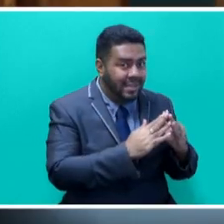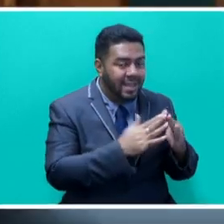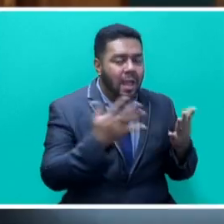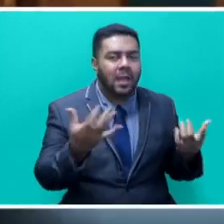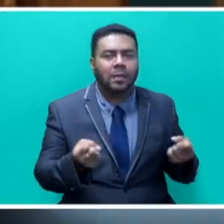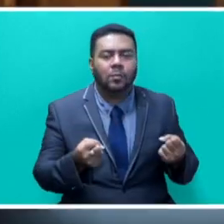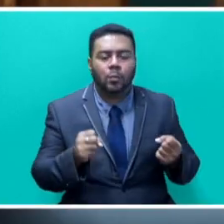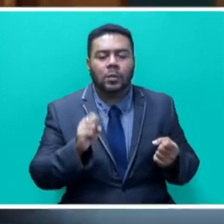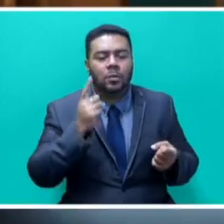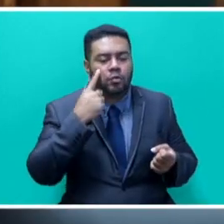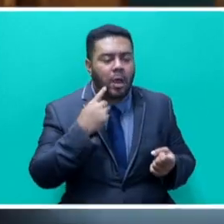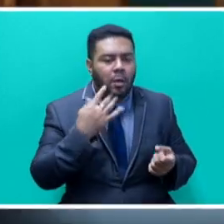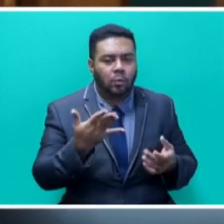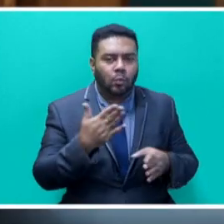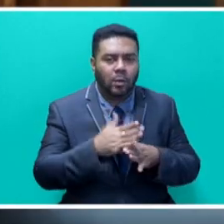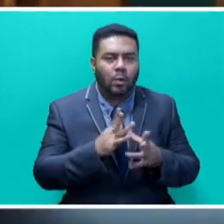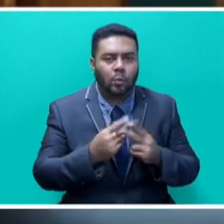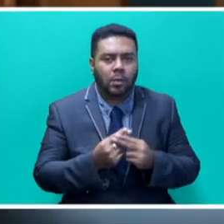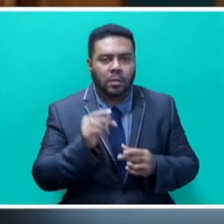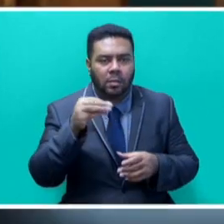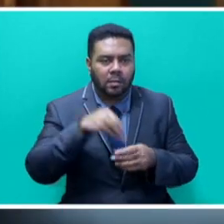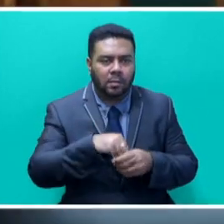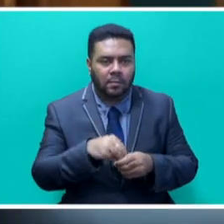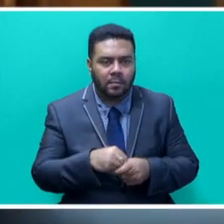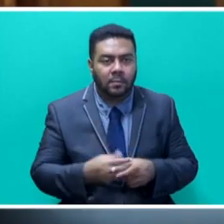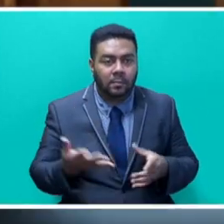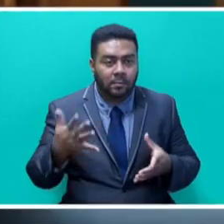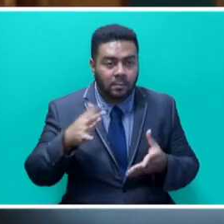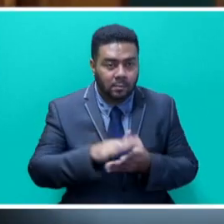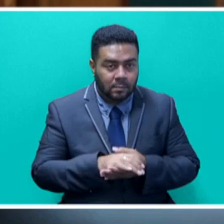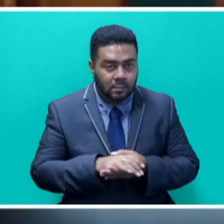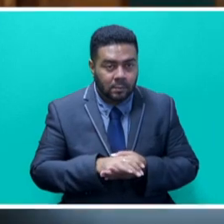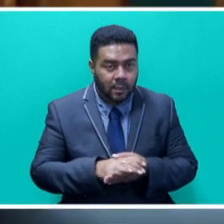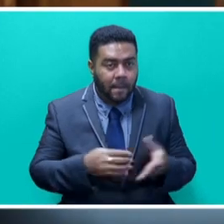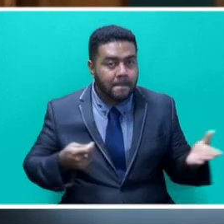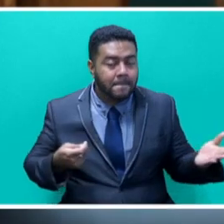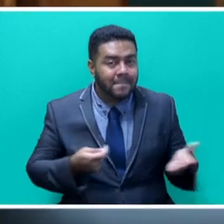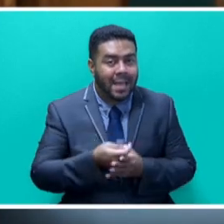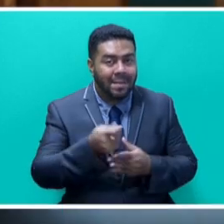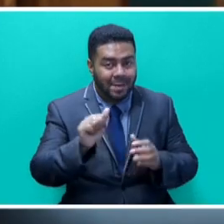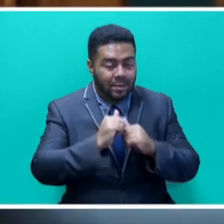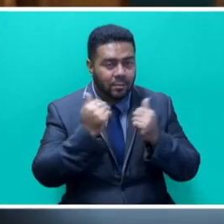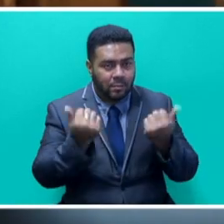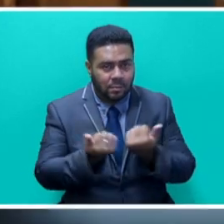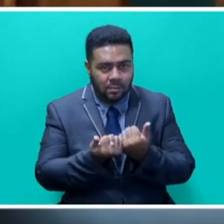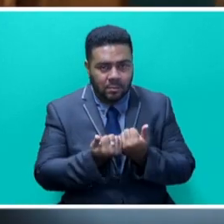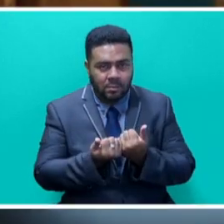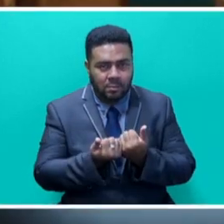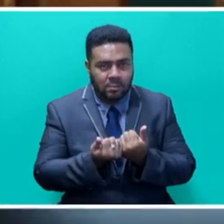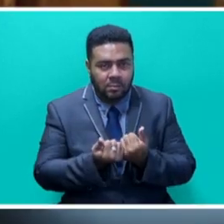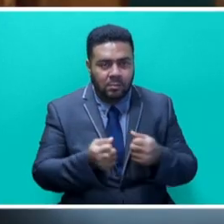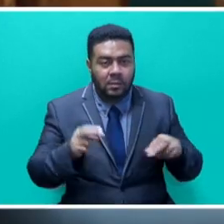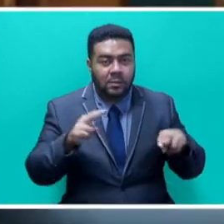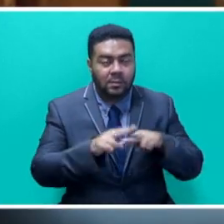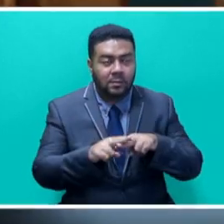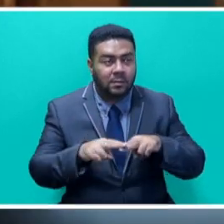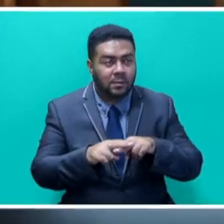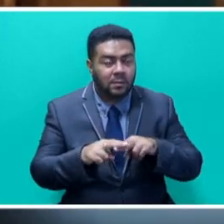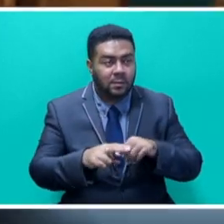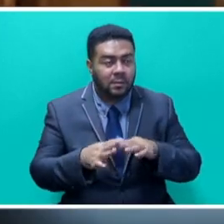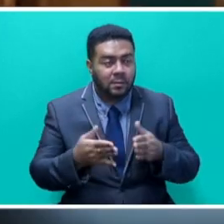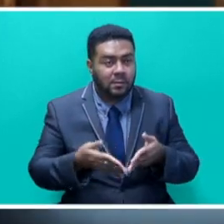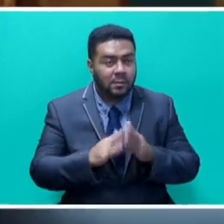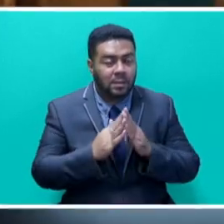allow. Under the emissions reduction program payment agreement, Mr. Speaker, Fiji is expected to establish